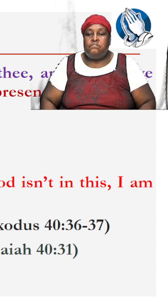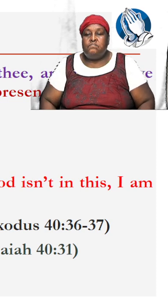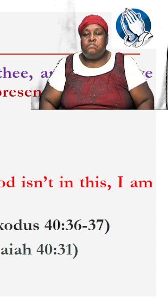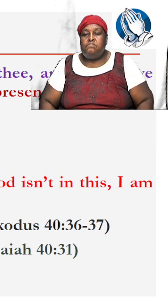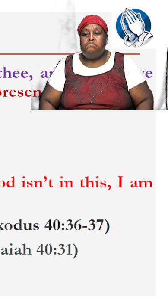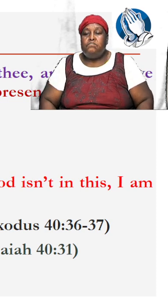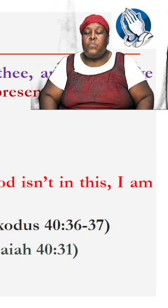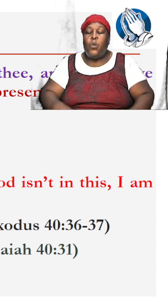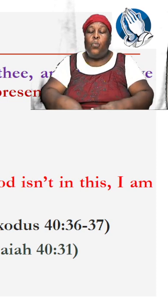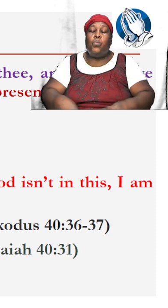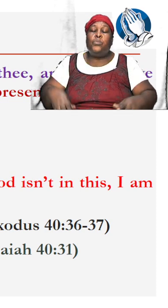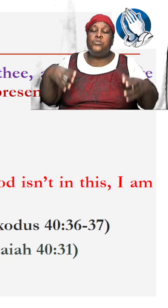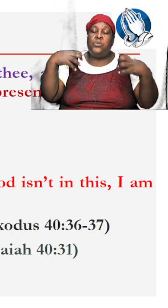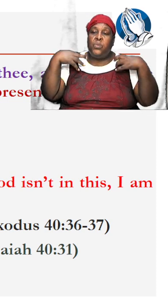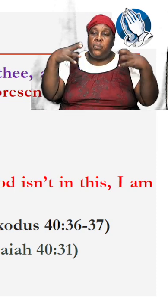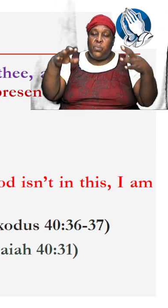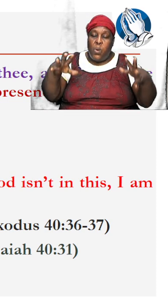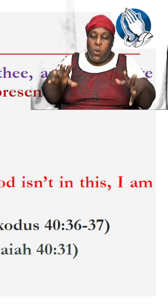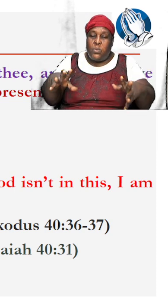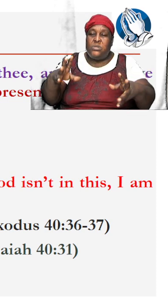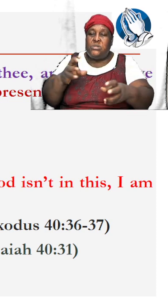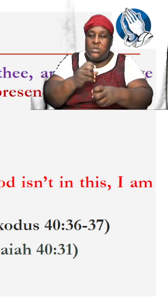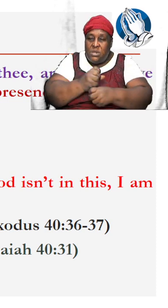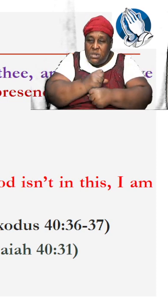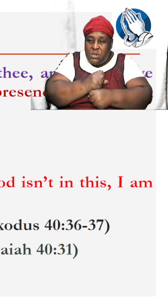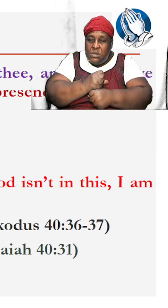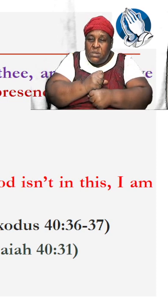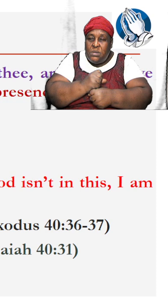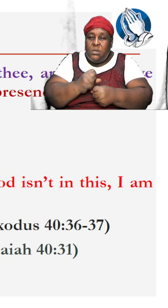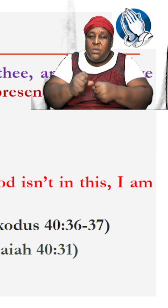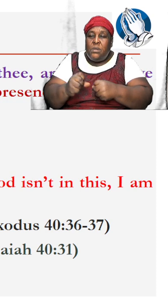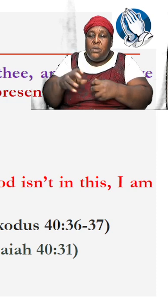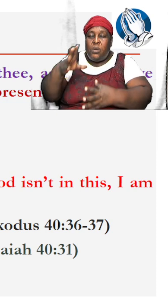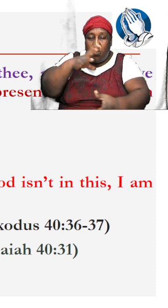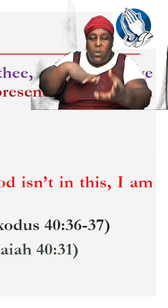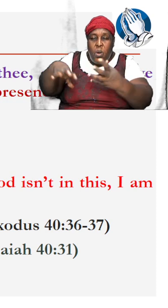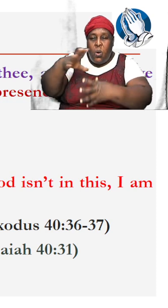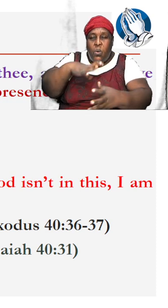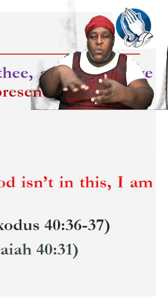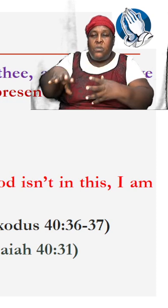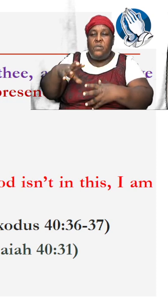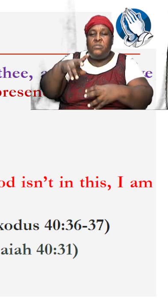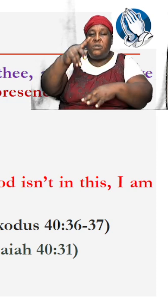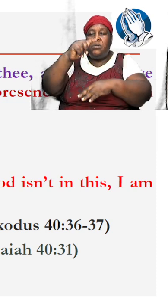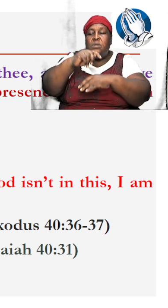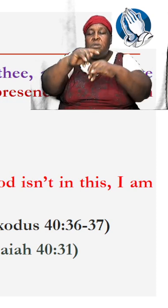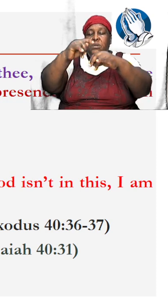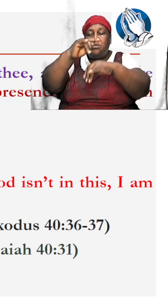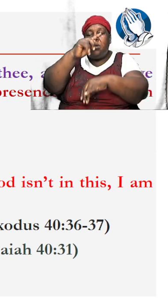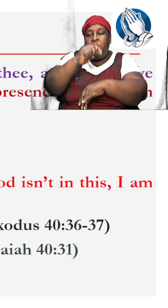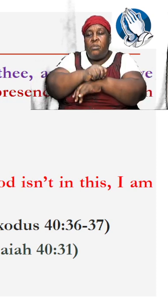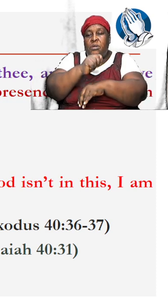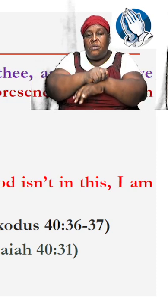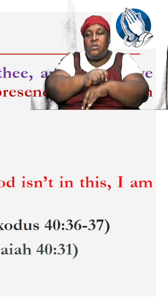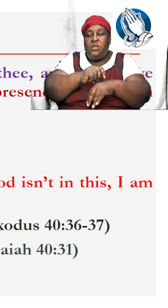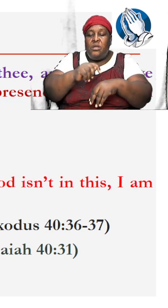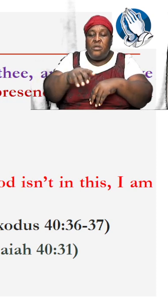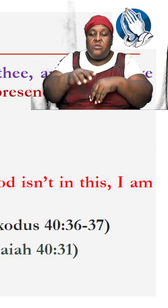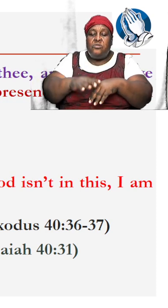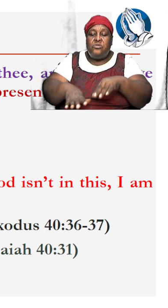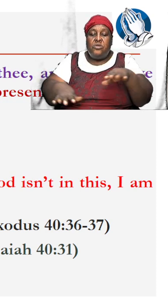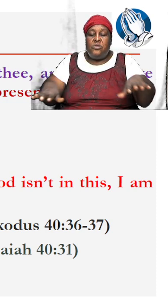"And when the cloud was taken up from over the tabernacle, the children of Israel went onward in all their